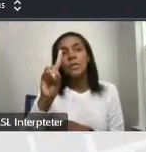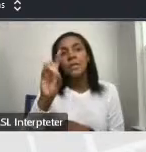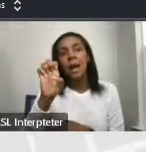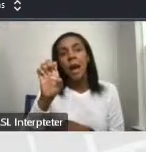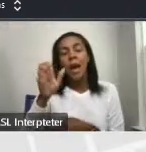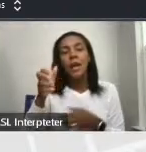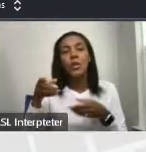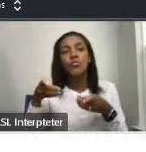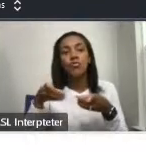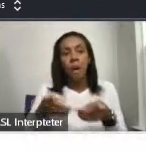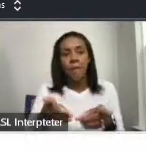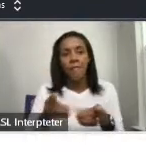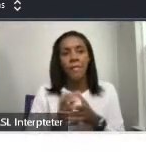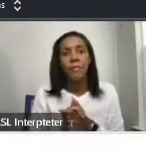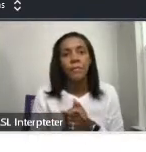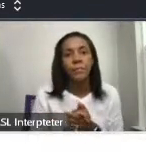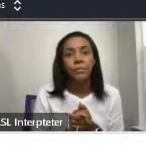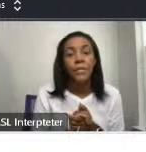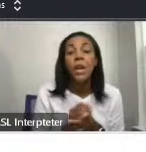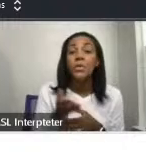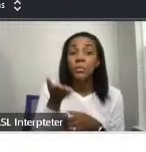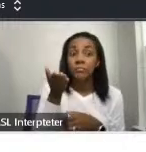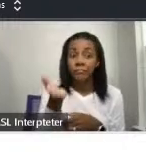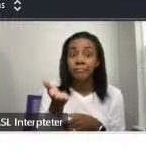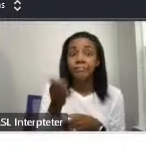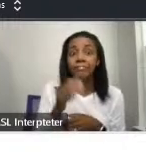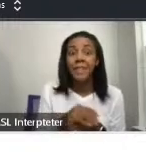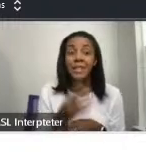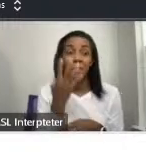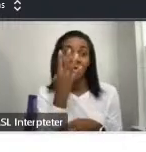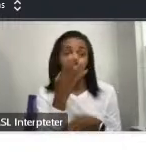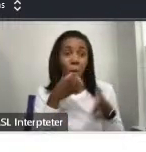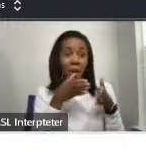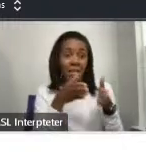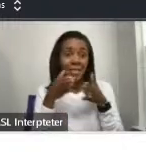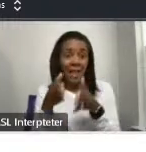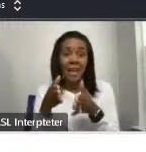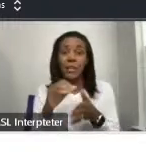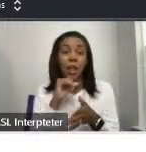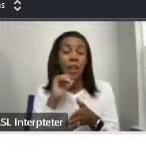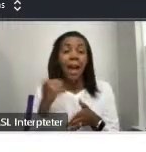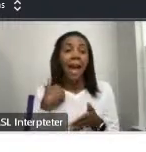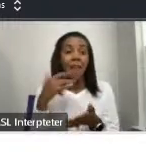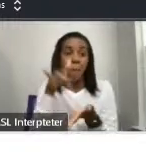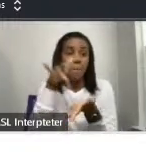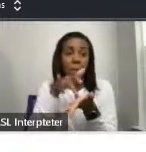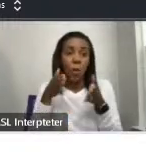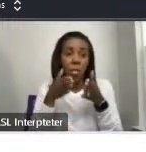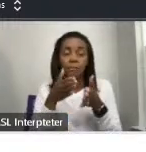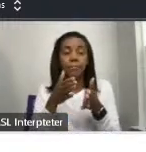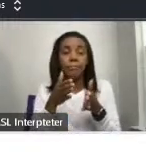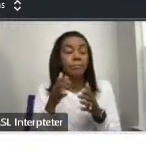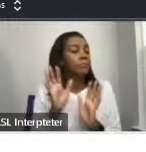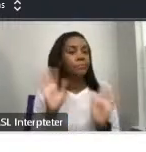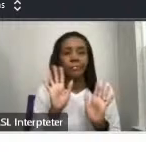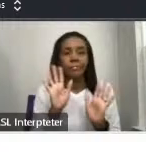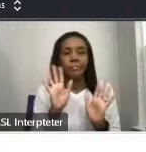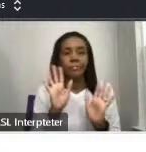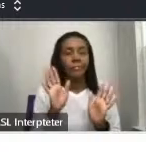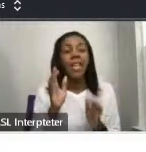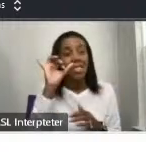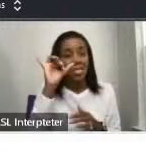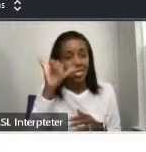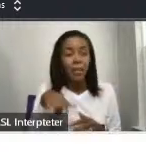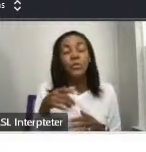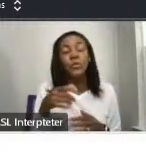Next slide. Riverside Drive is going to be 4 lanes with no median. That was stipulated in the mayor's mediation